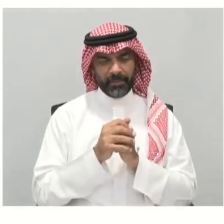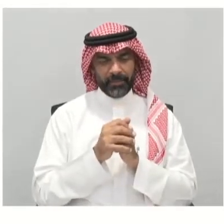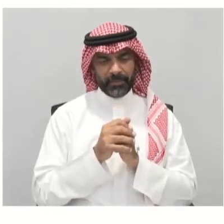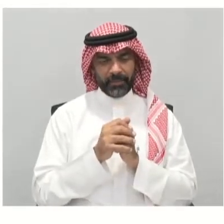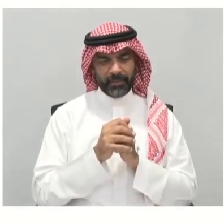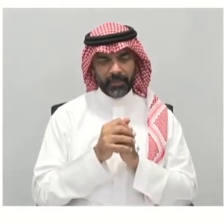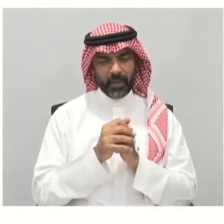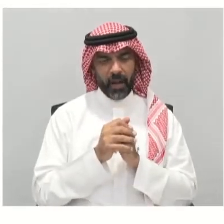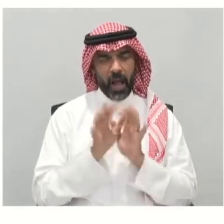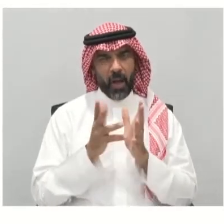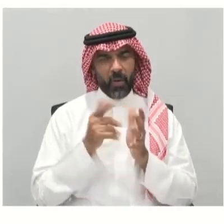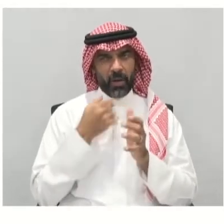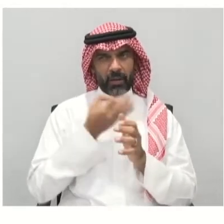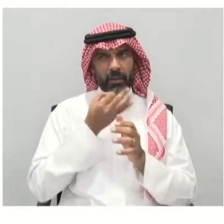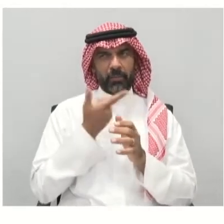outside.